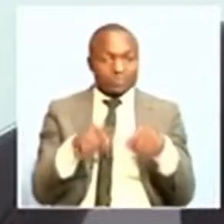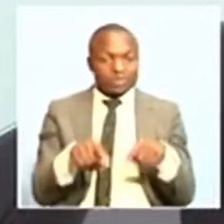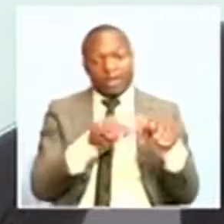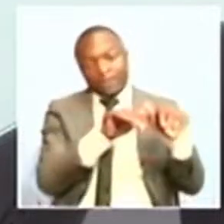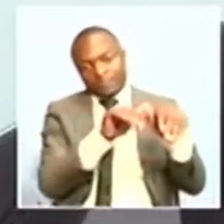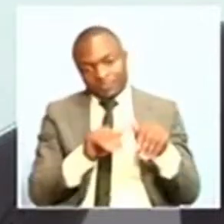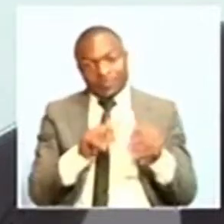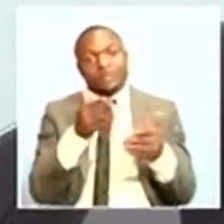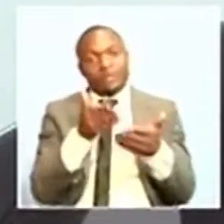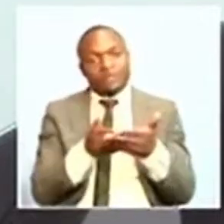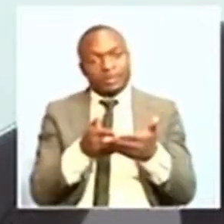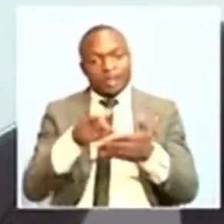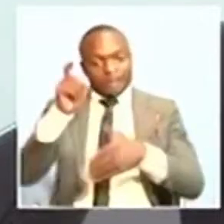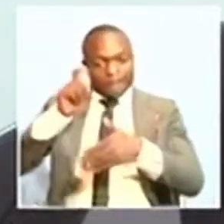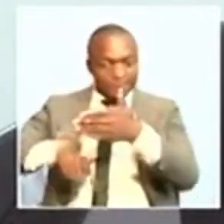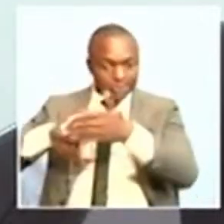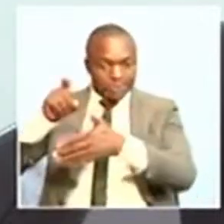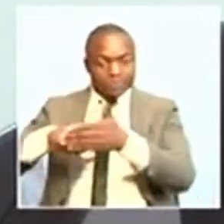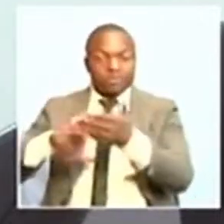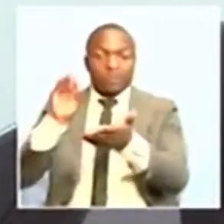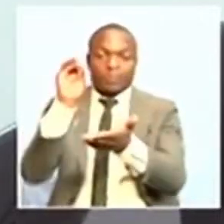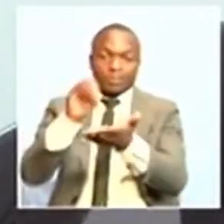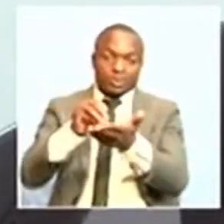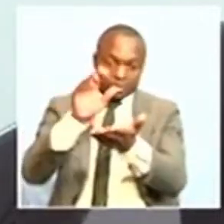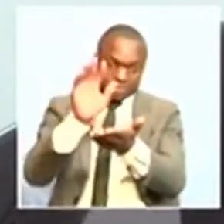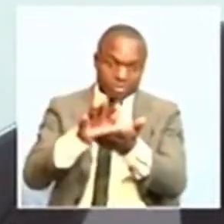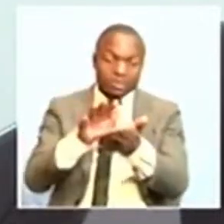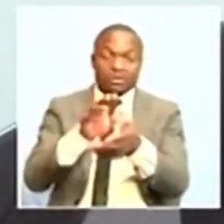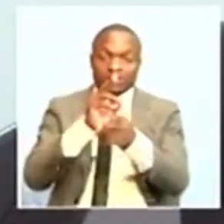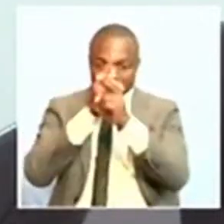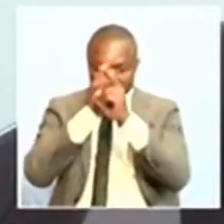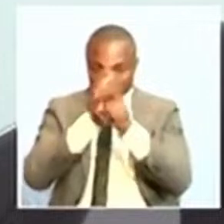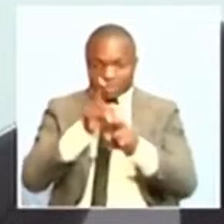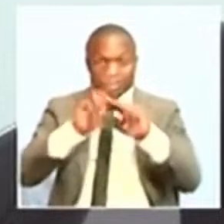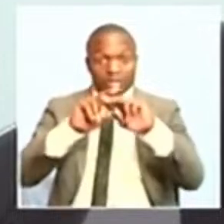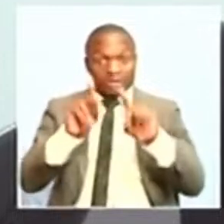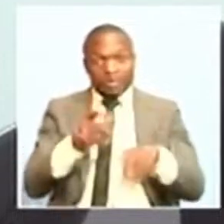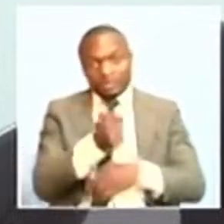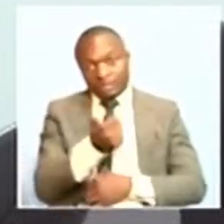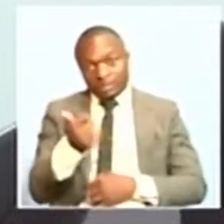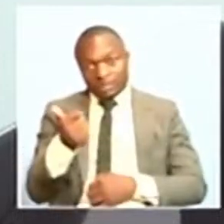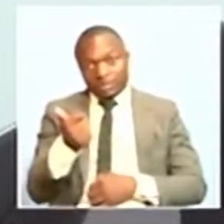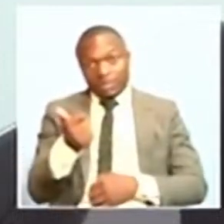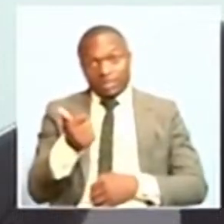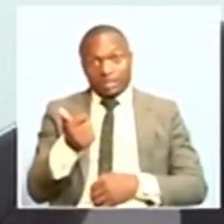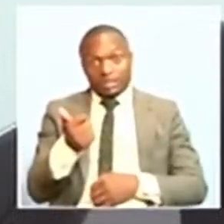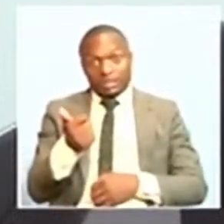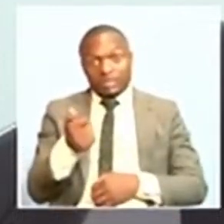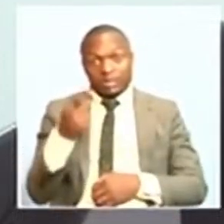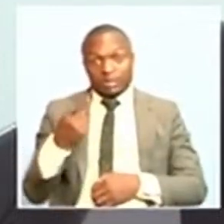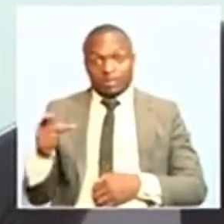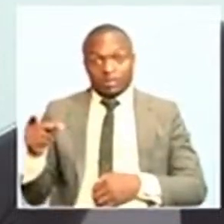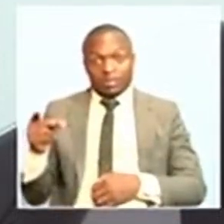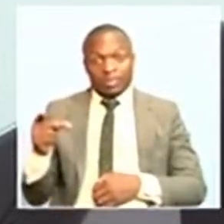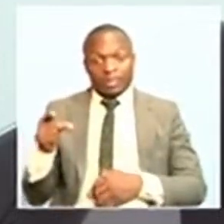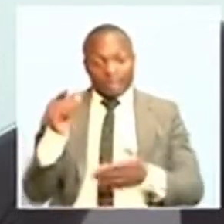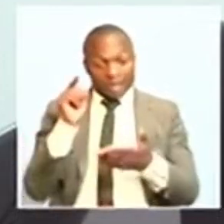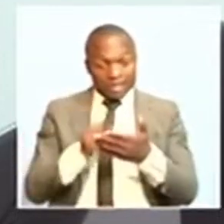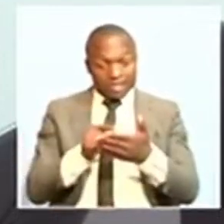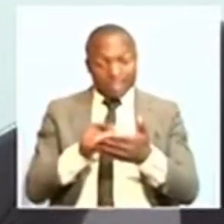this surtax that has been imposed. Honorable Chair, another product where a surtax has been